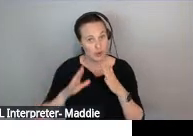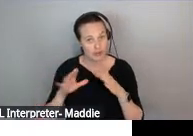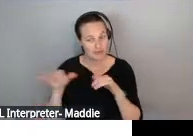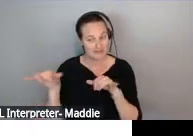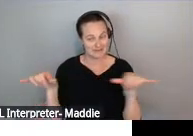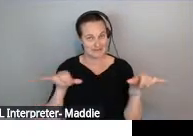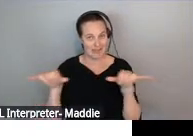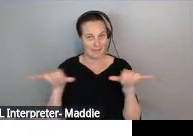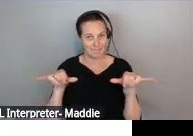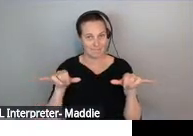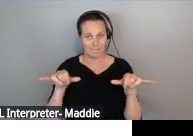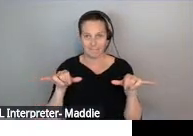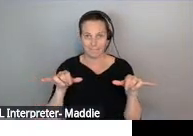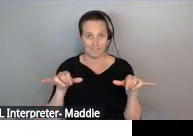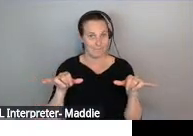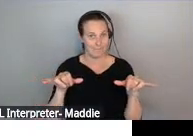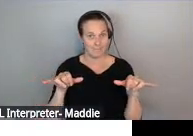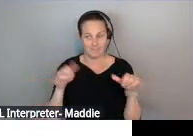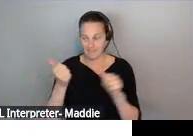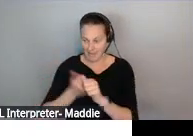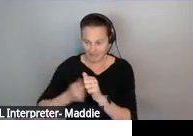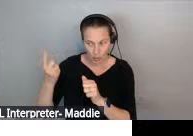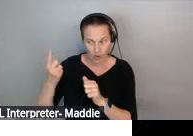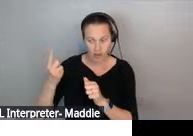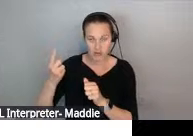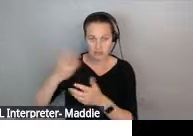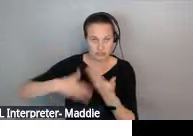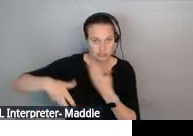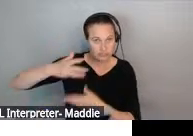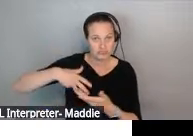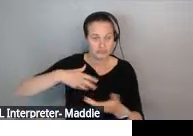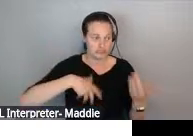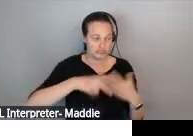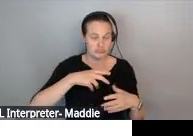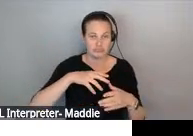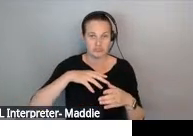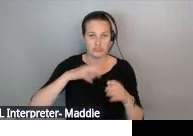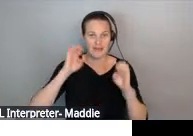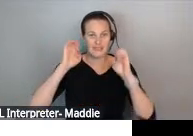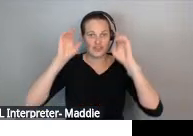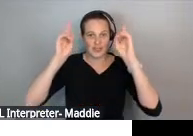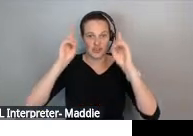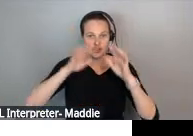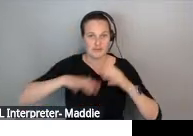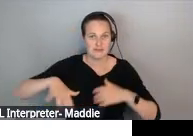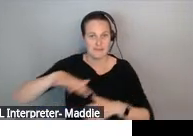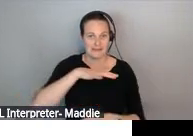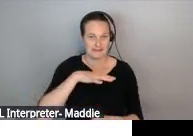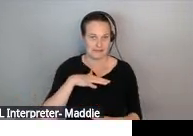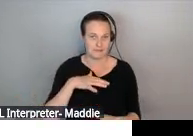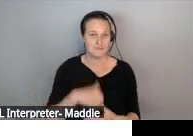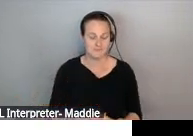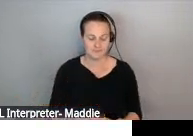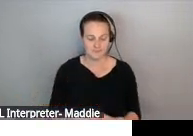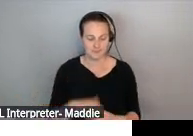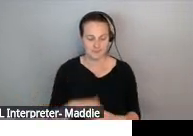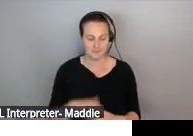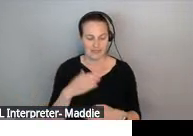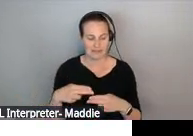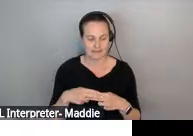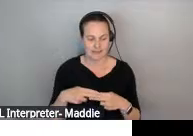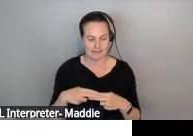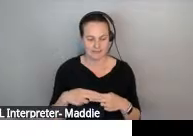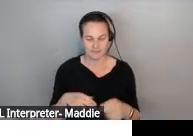access to everyone within their classroom within their educational space. Next slide, please.